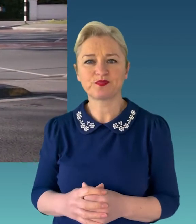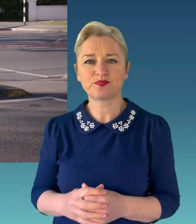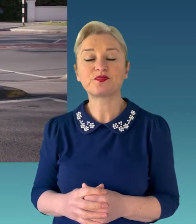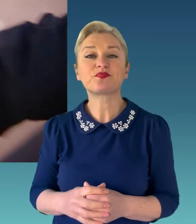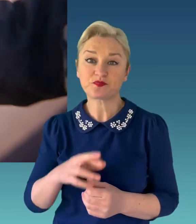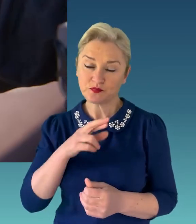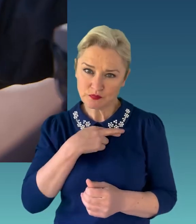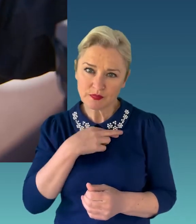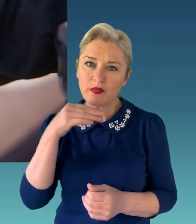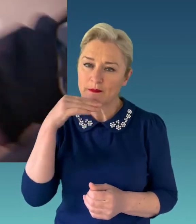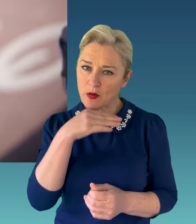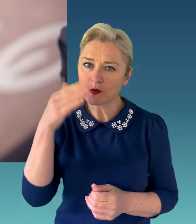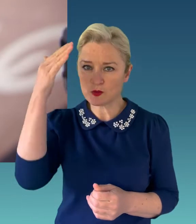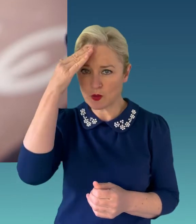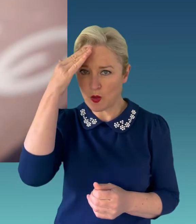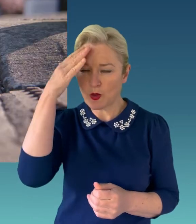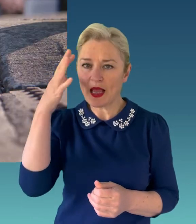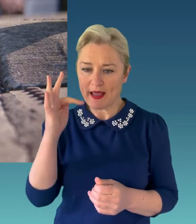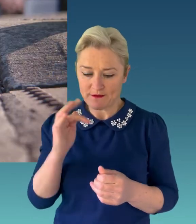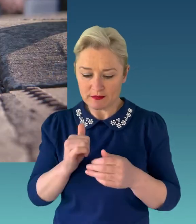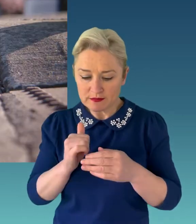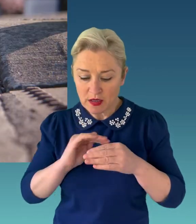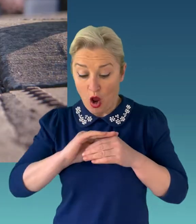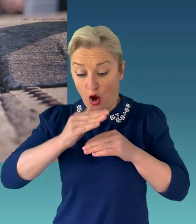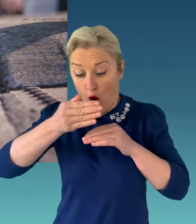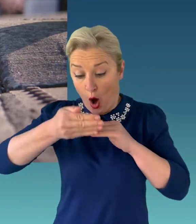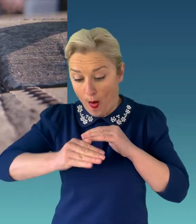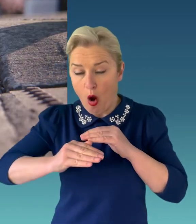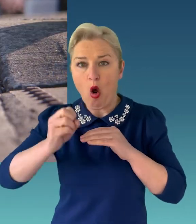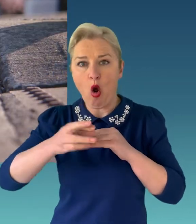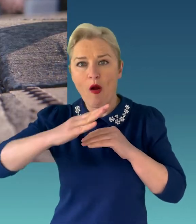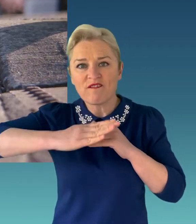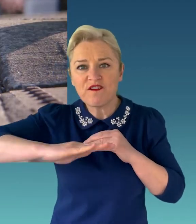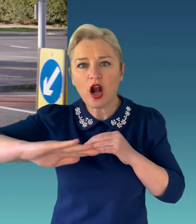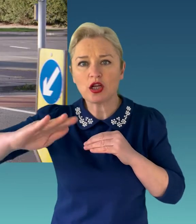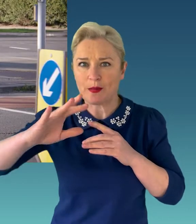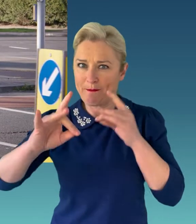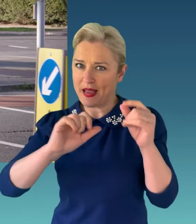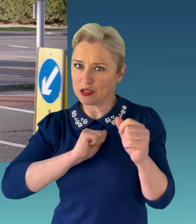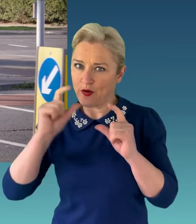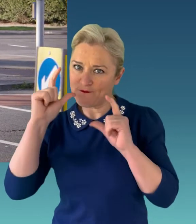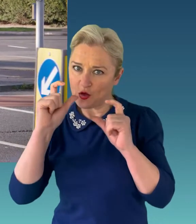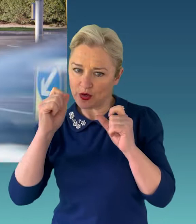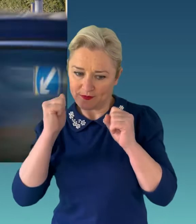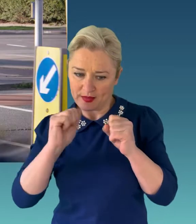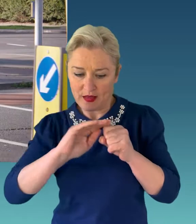It's really important to know if the curbs of the crossing are raised or flush, so be sure to capture that on camera.